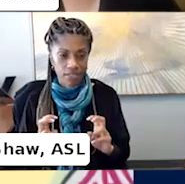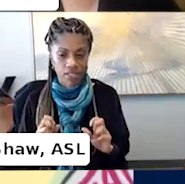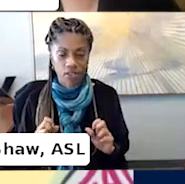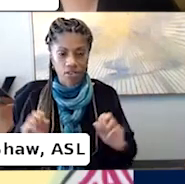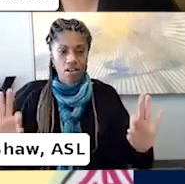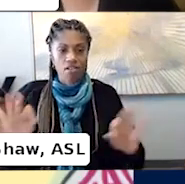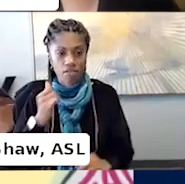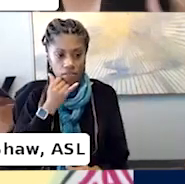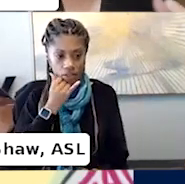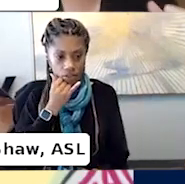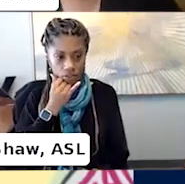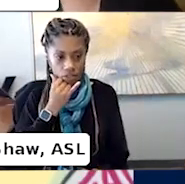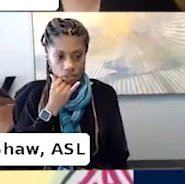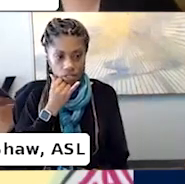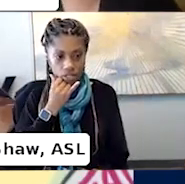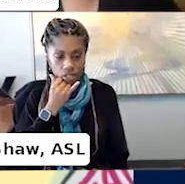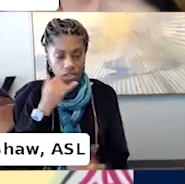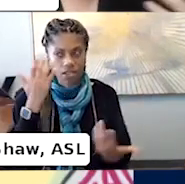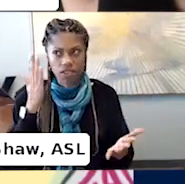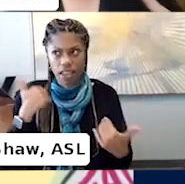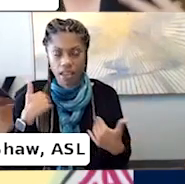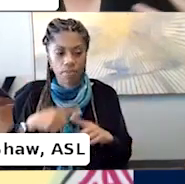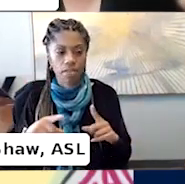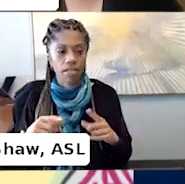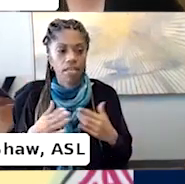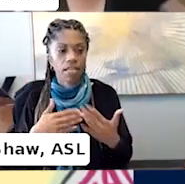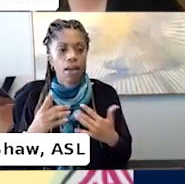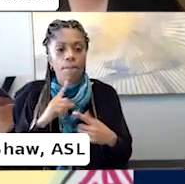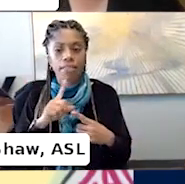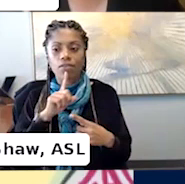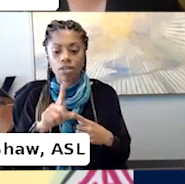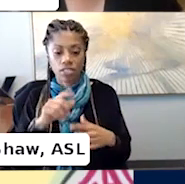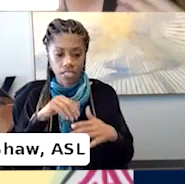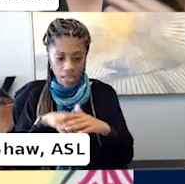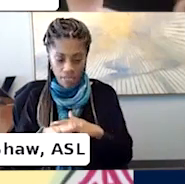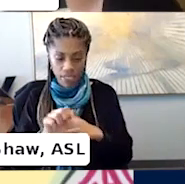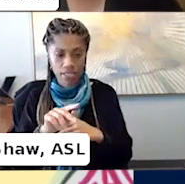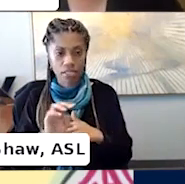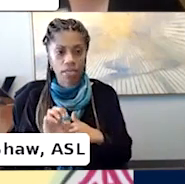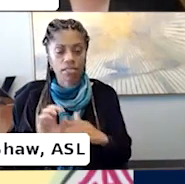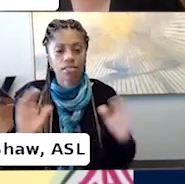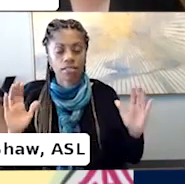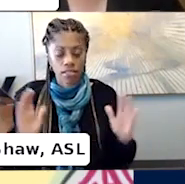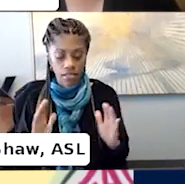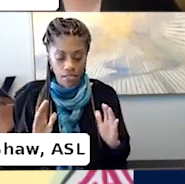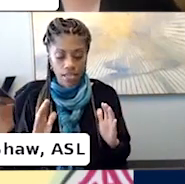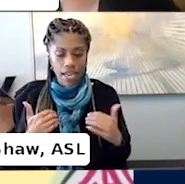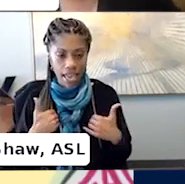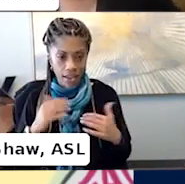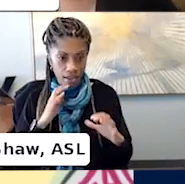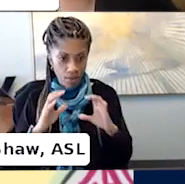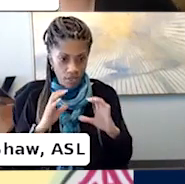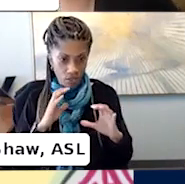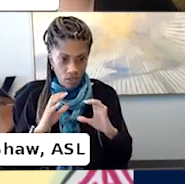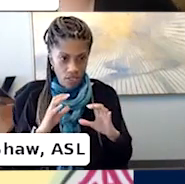phones. I don't know if they had them at that time, if they had them, but, really stepped into that space intentionally to have that conversation face